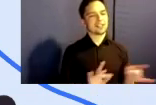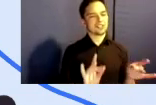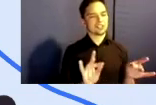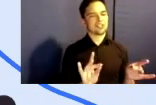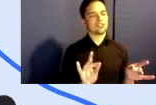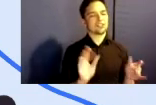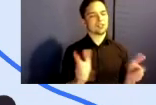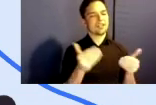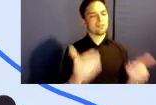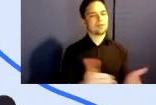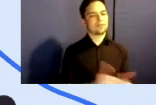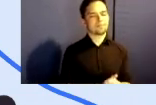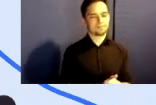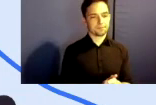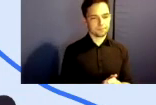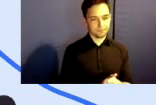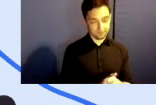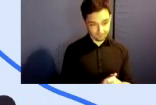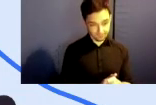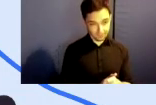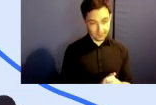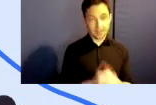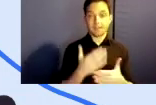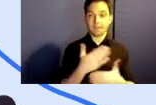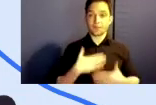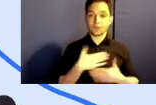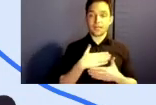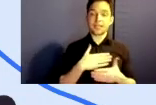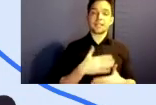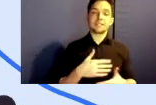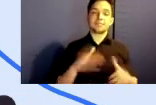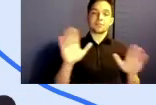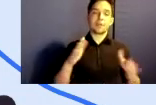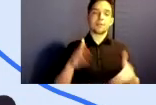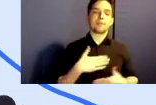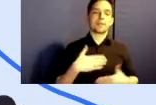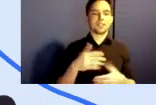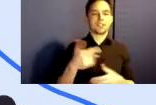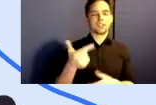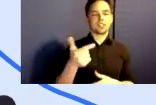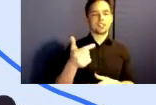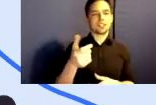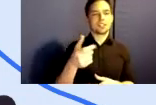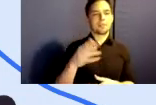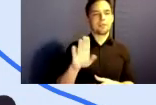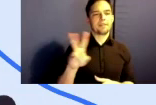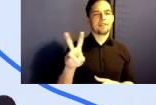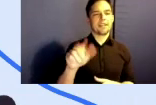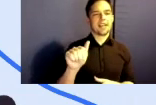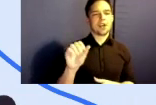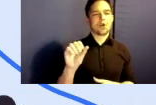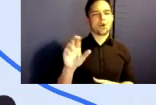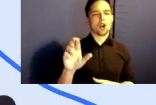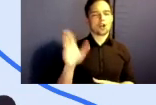forward. So now I have the great pleasure to introduce our GBV AoR speaker today,